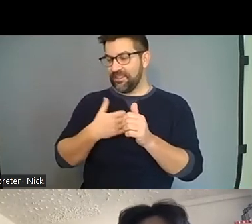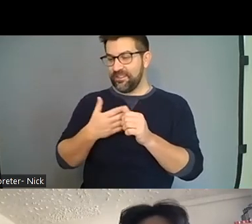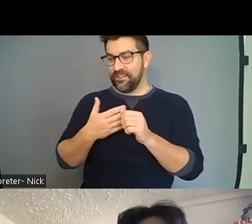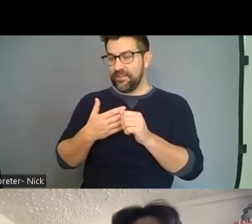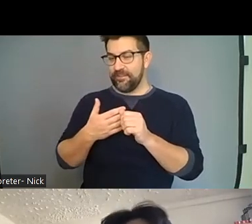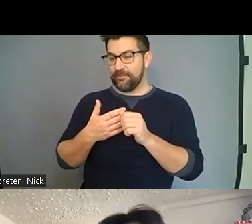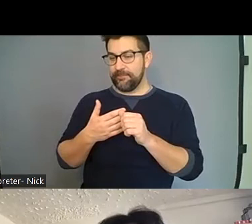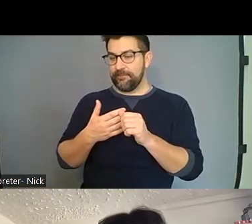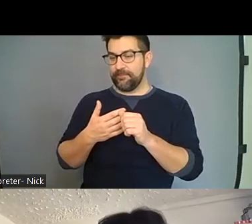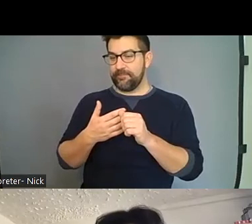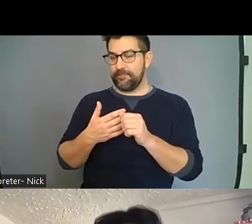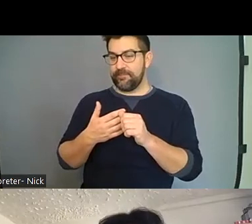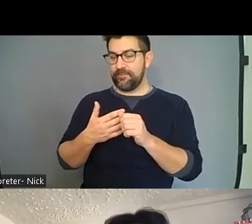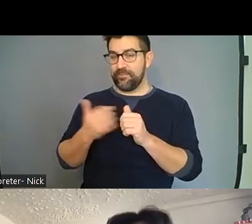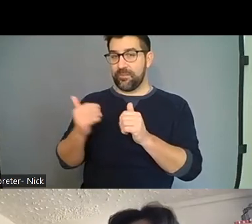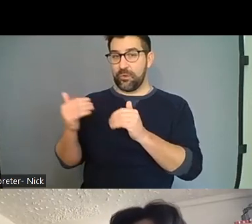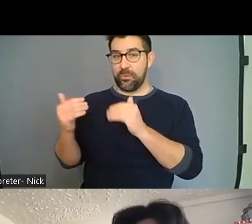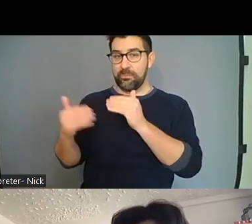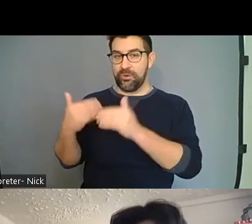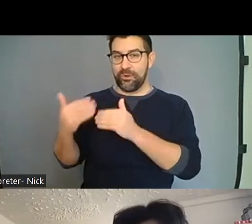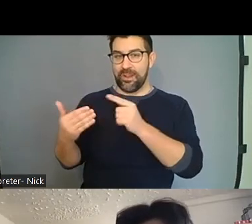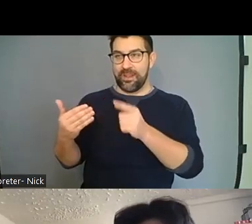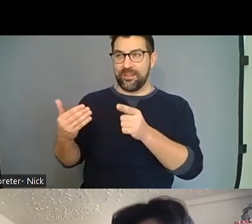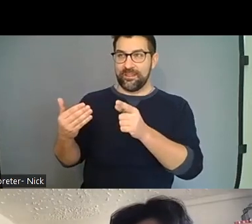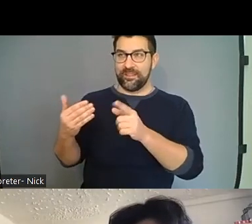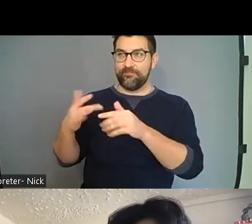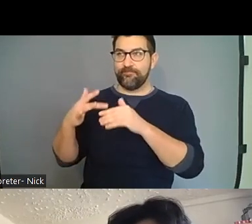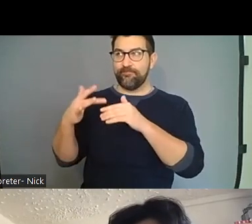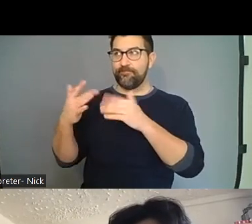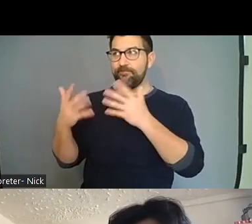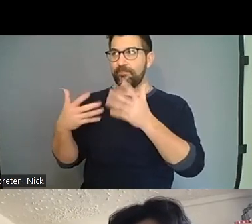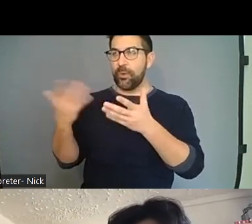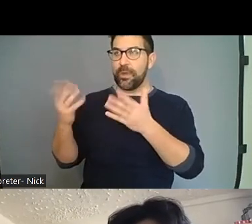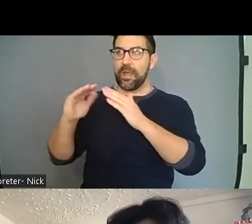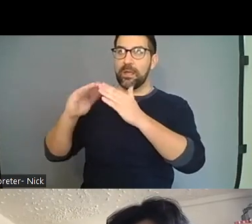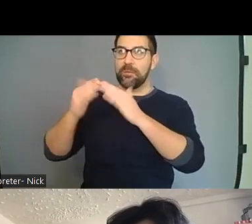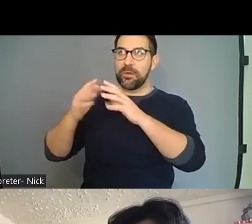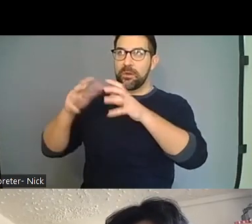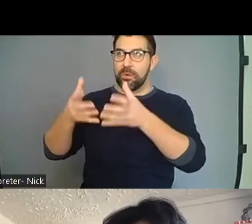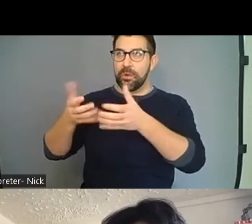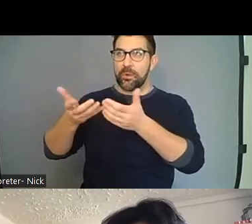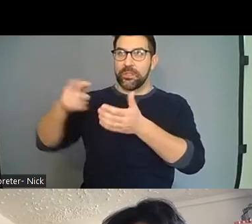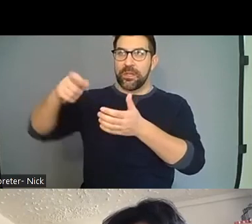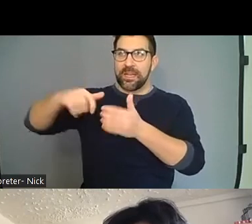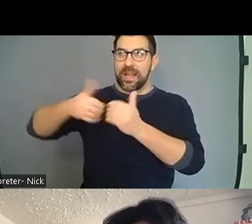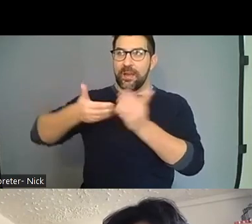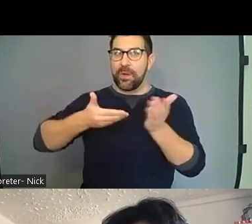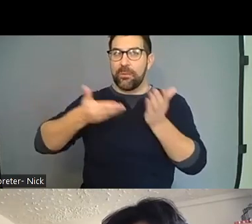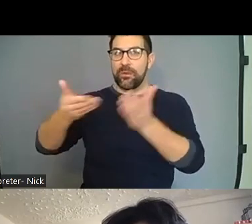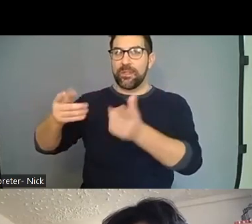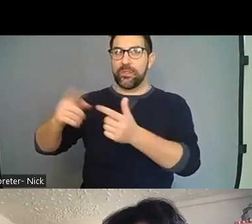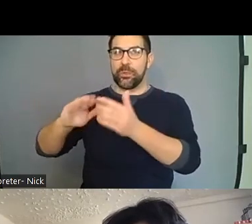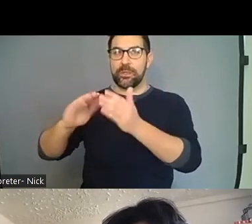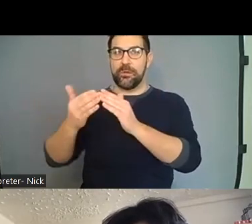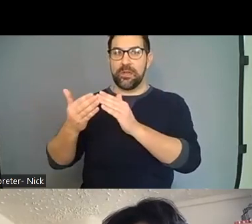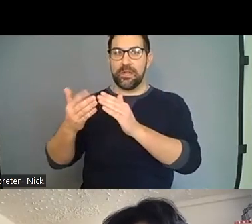trying to progress on the ideations of, okay, what does community need and how do we bring that to community? And so if